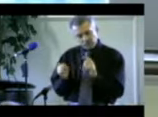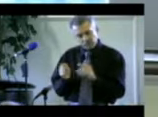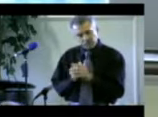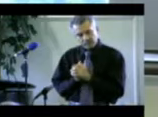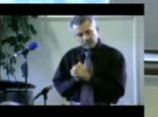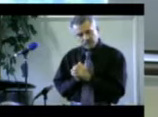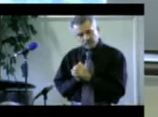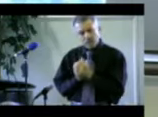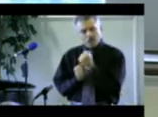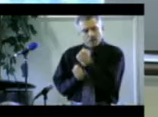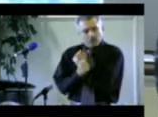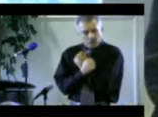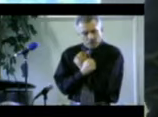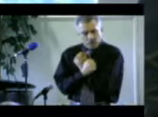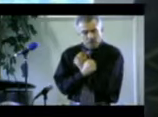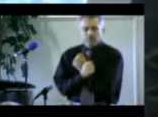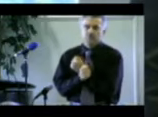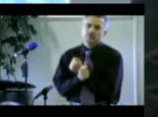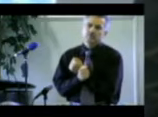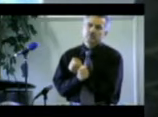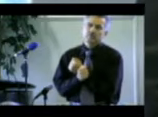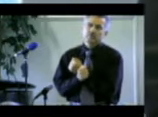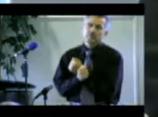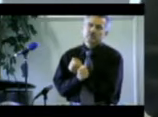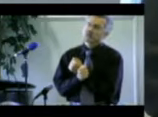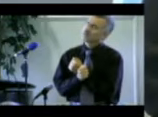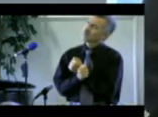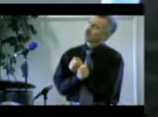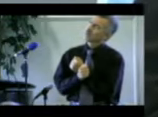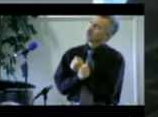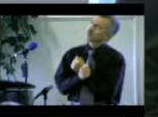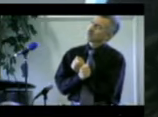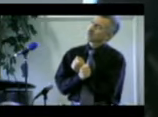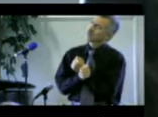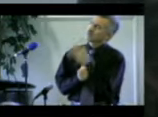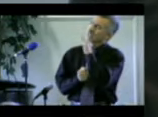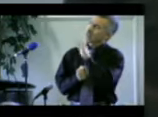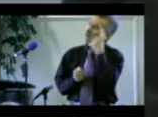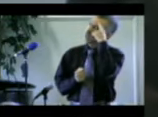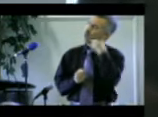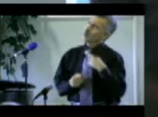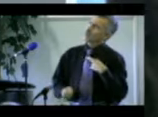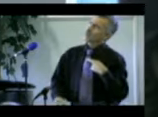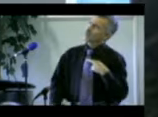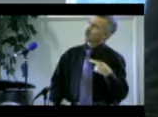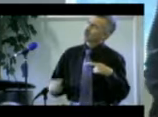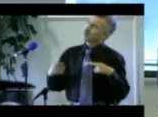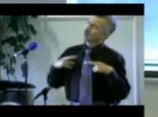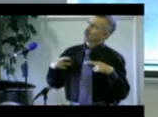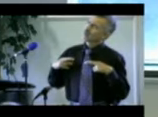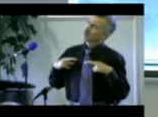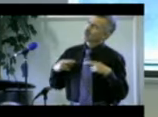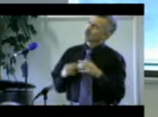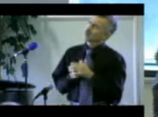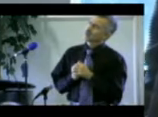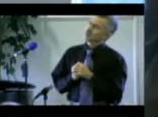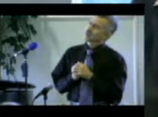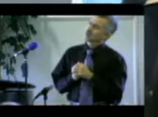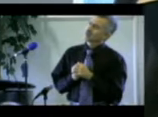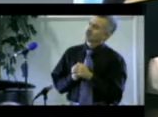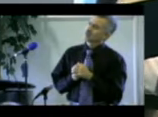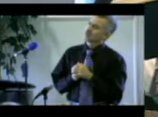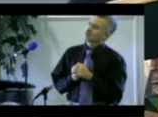who love what they do, retirement wasn't something he had thought about. But the seed that had been planted in his